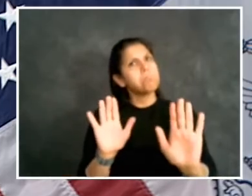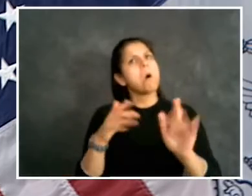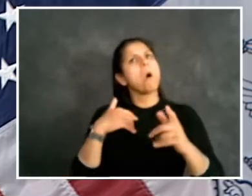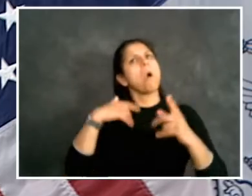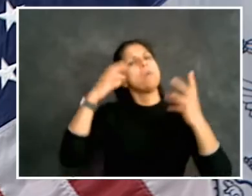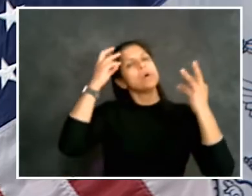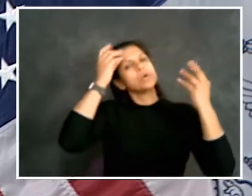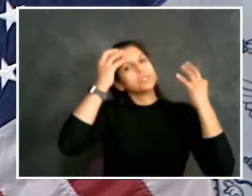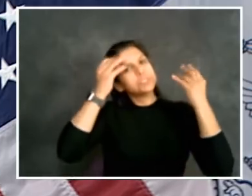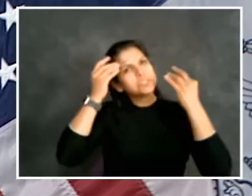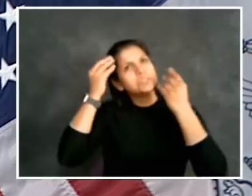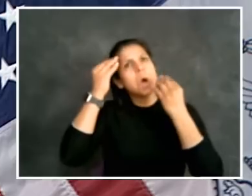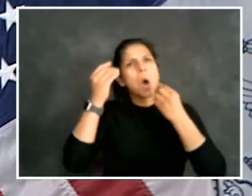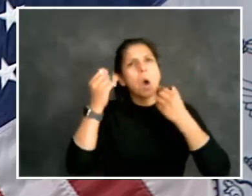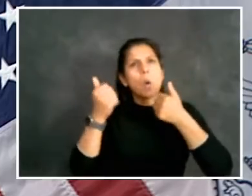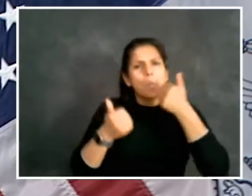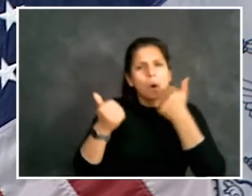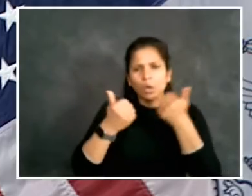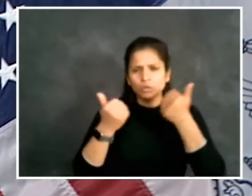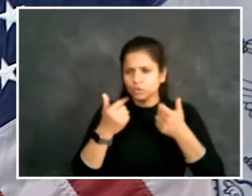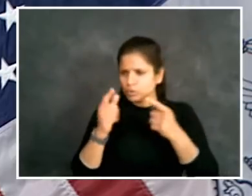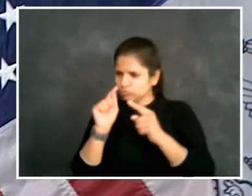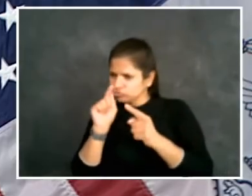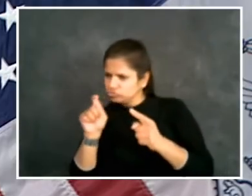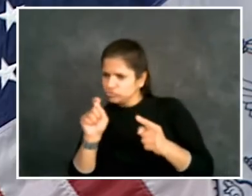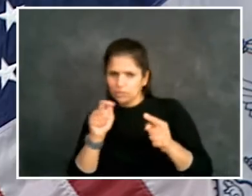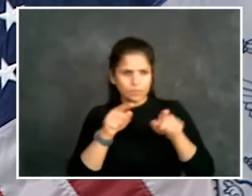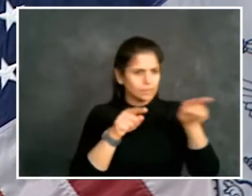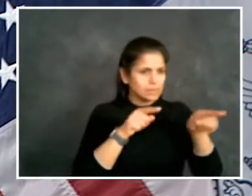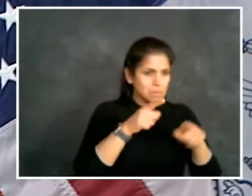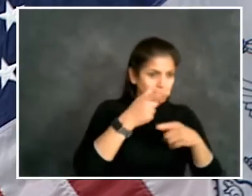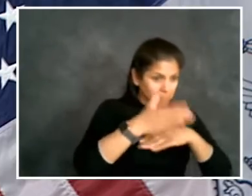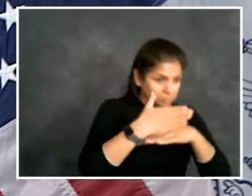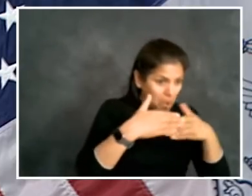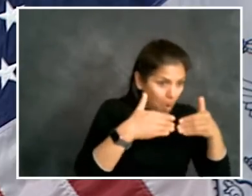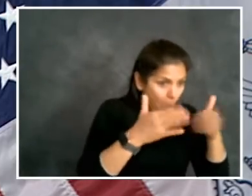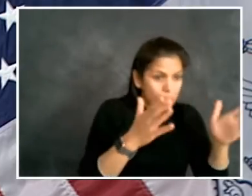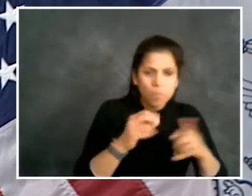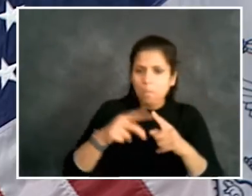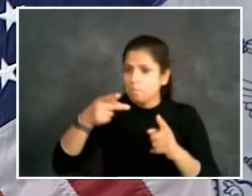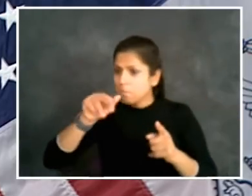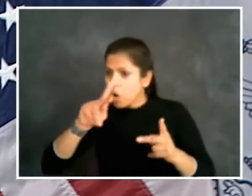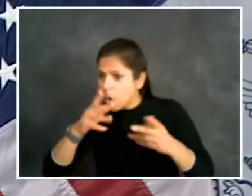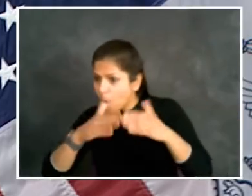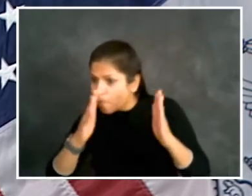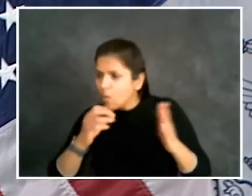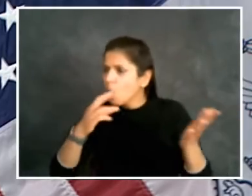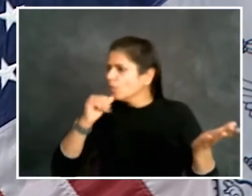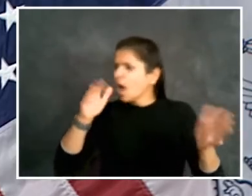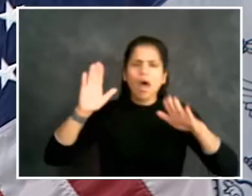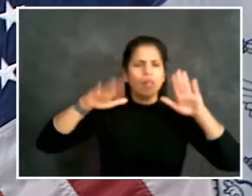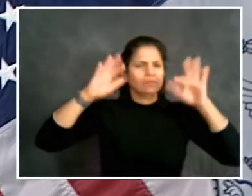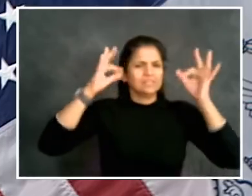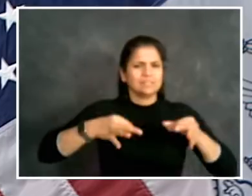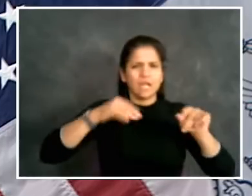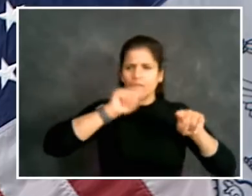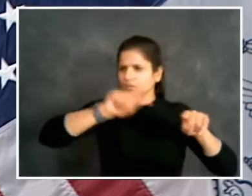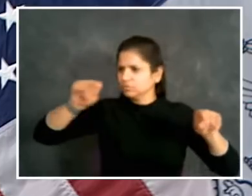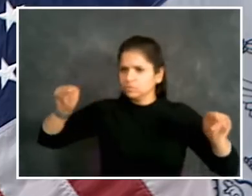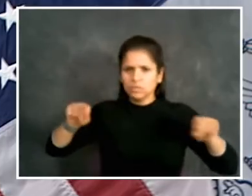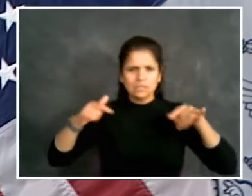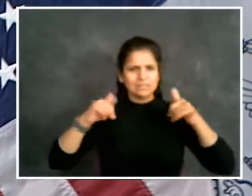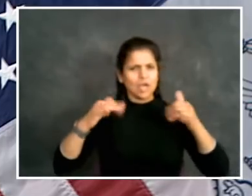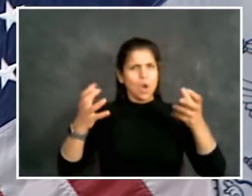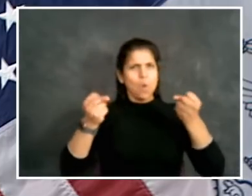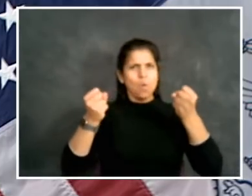something like that. You think about that, you're like, oh, that'd be okay. The problem is you put back up, the rim in the net, and then it's going to be very,